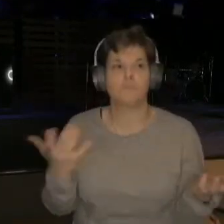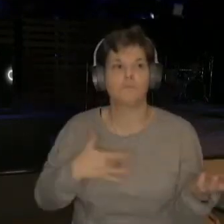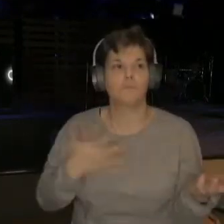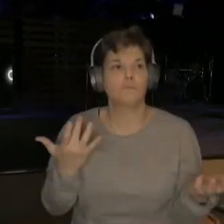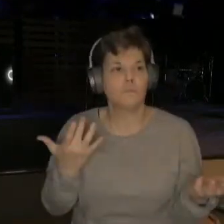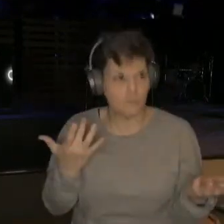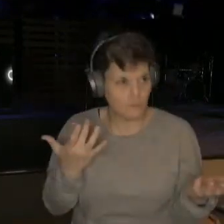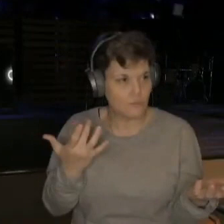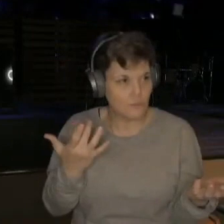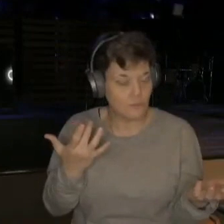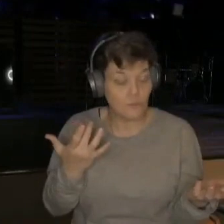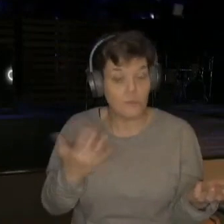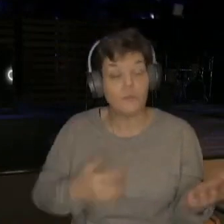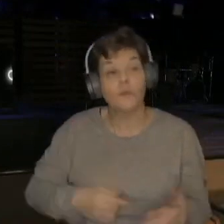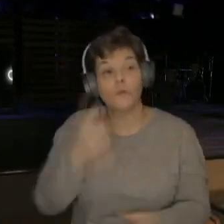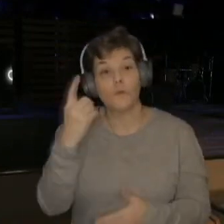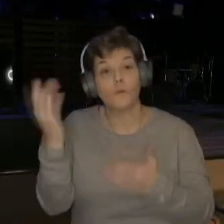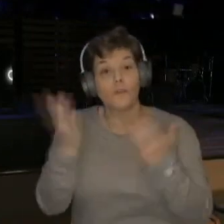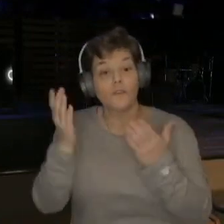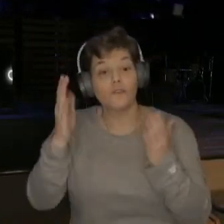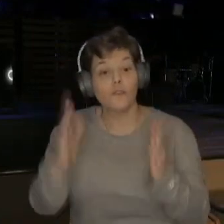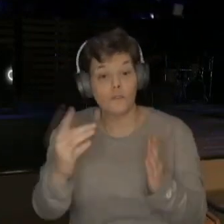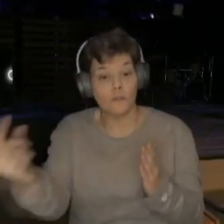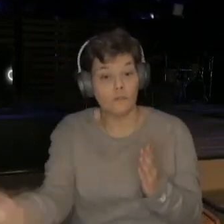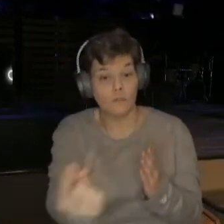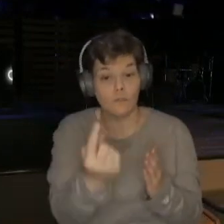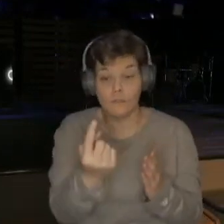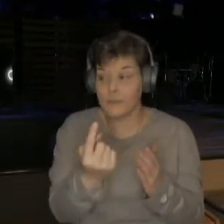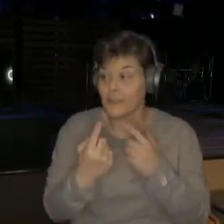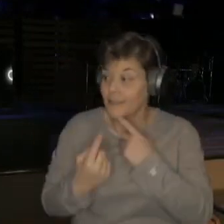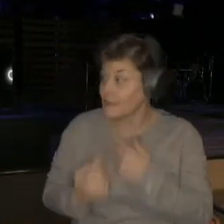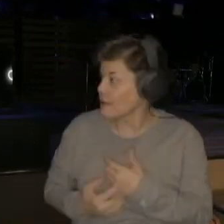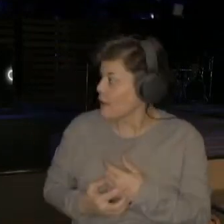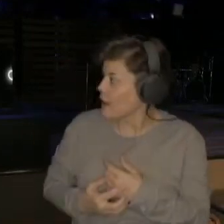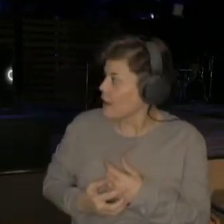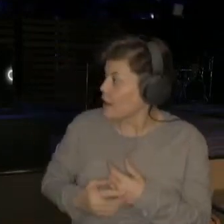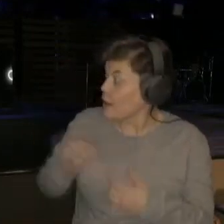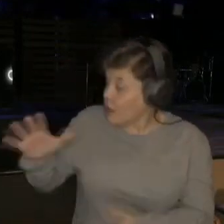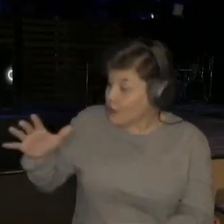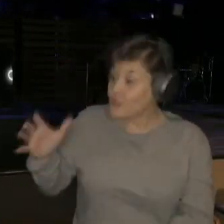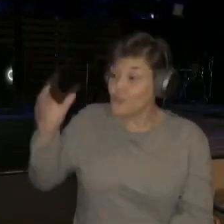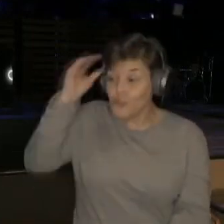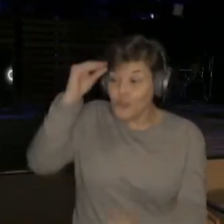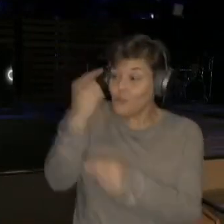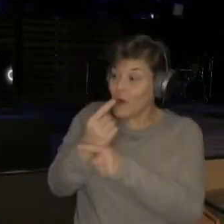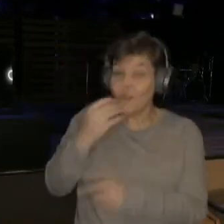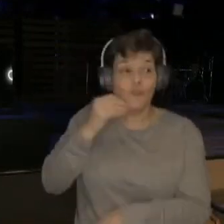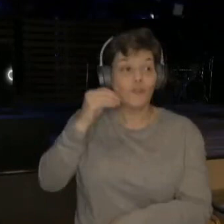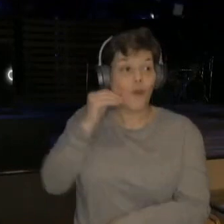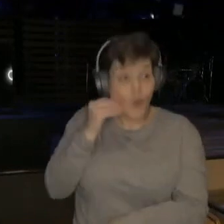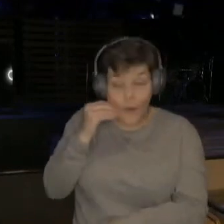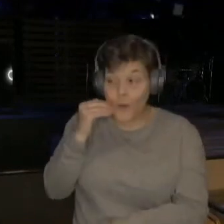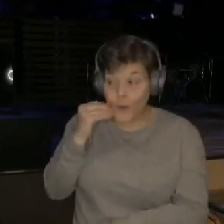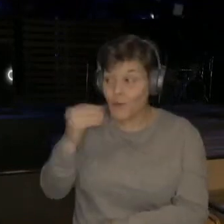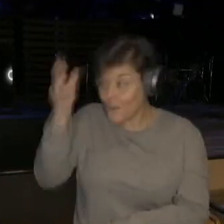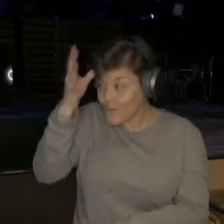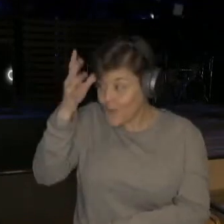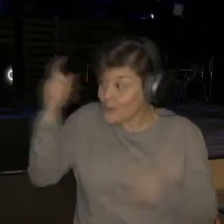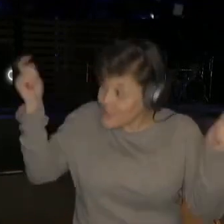your younger brother. He's returned home. And your father's throwing a party to celebrate his homecoming.